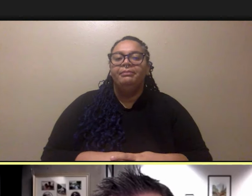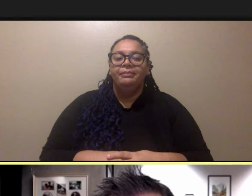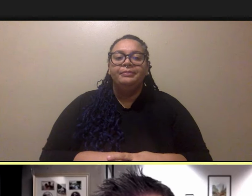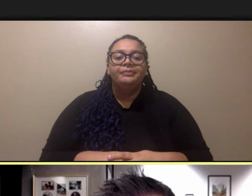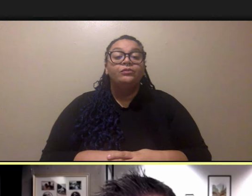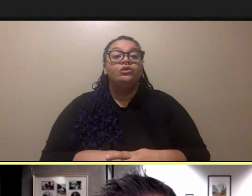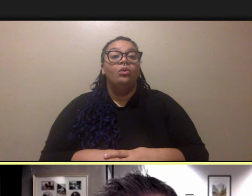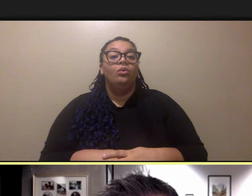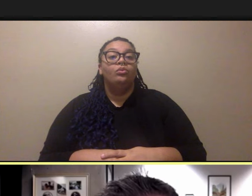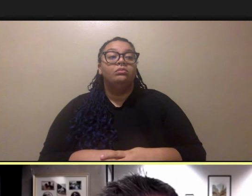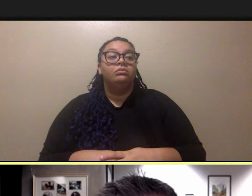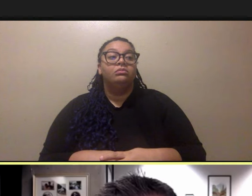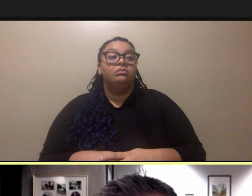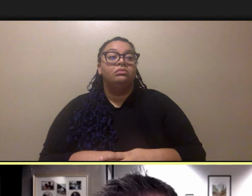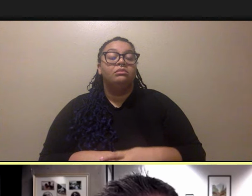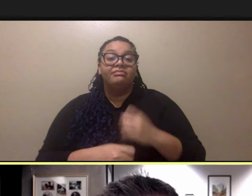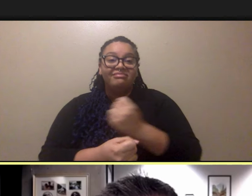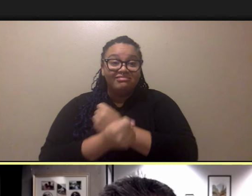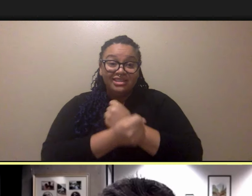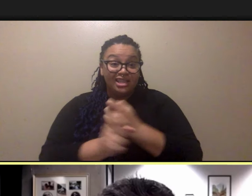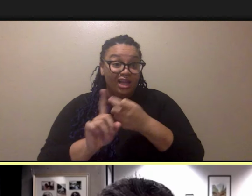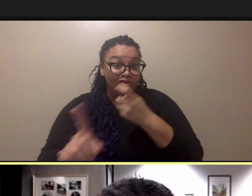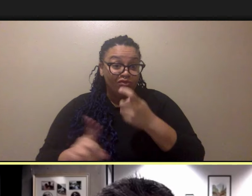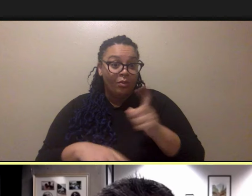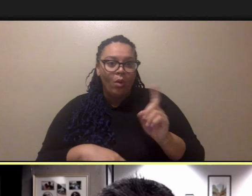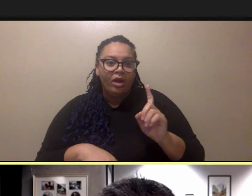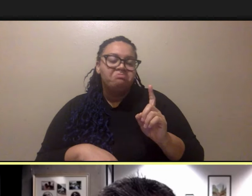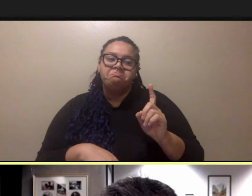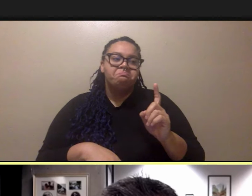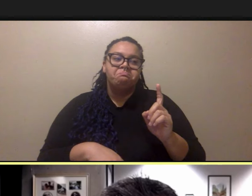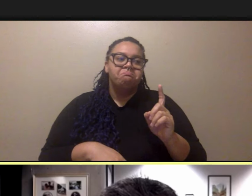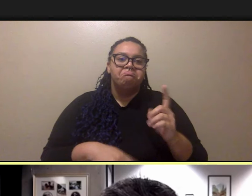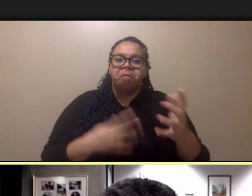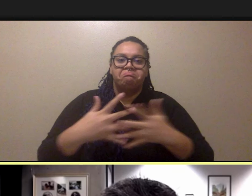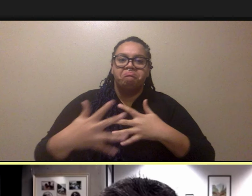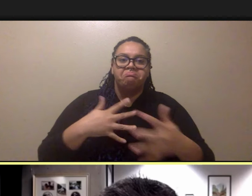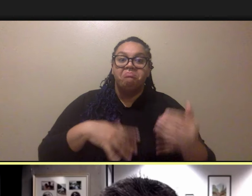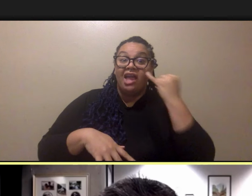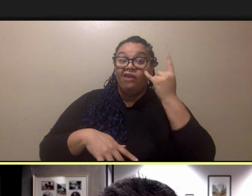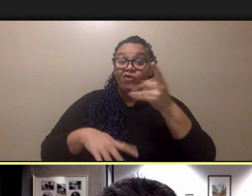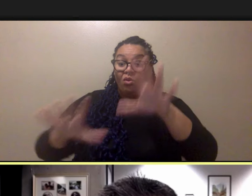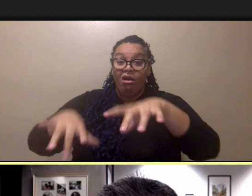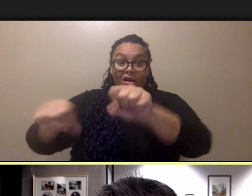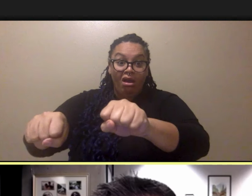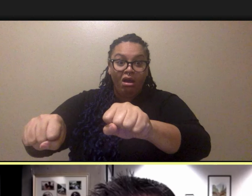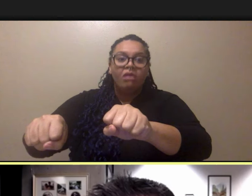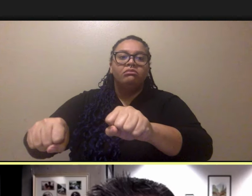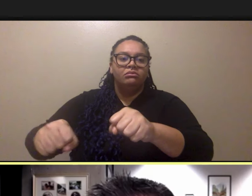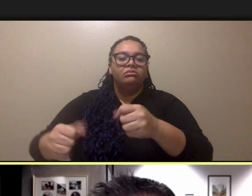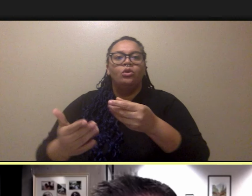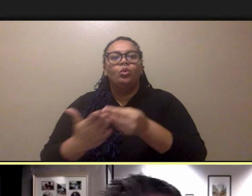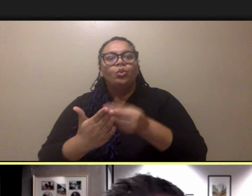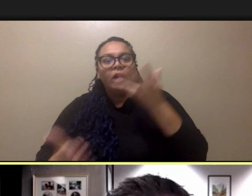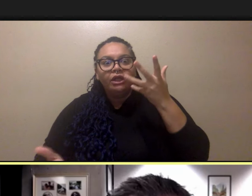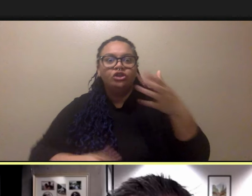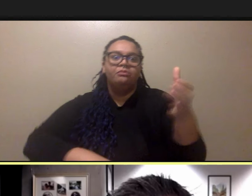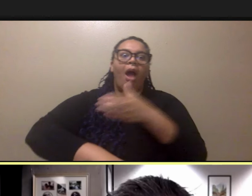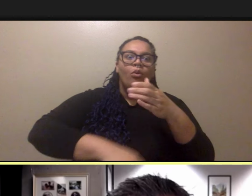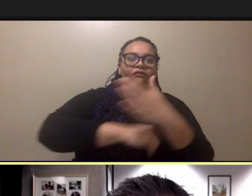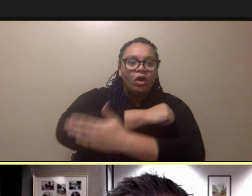where you got slaves happened to be wherever you conquered, usually. Wherever a richer and more powerful country conquered a poorer